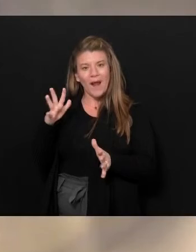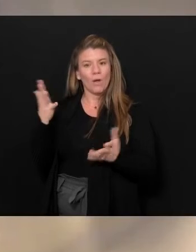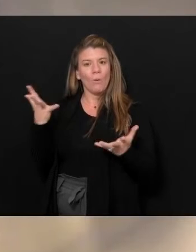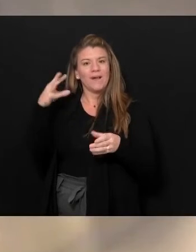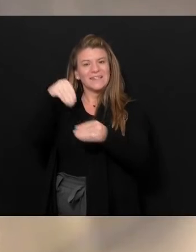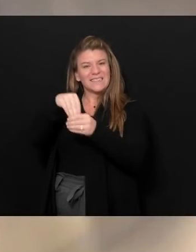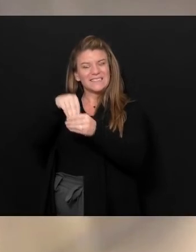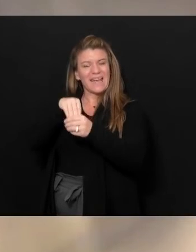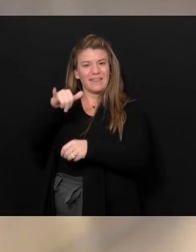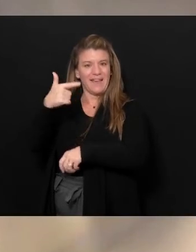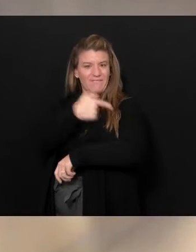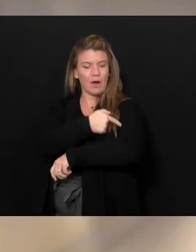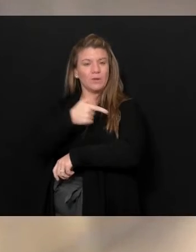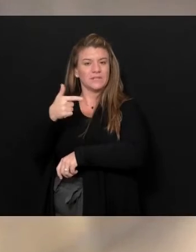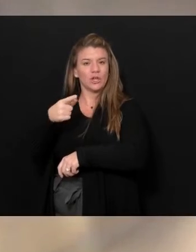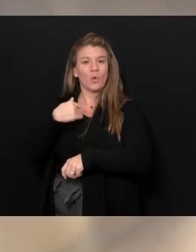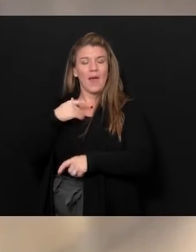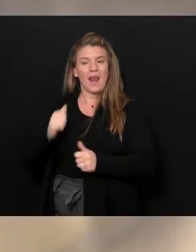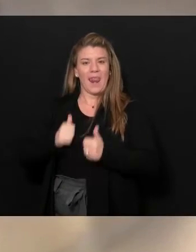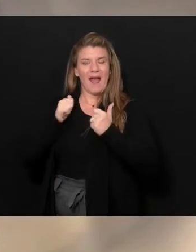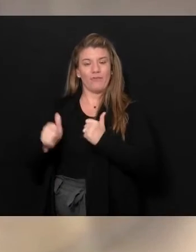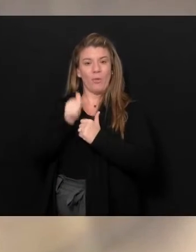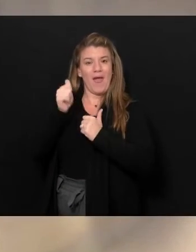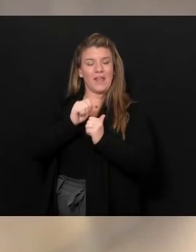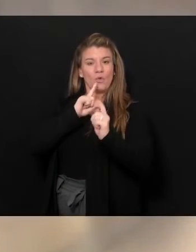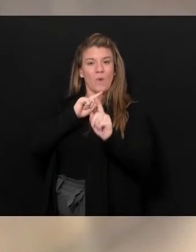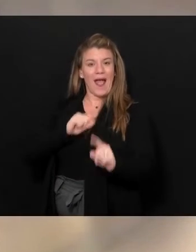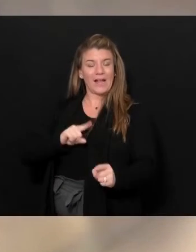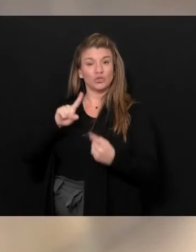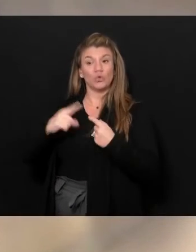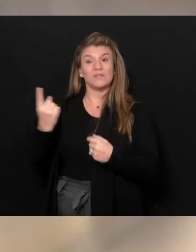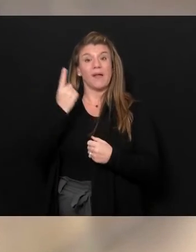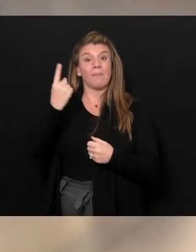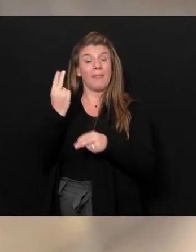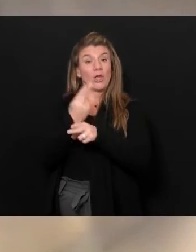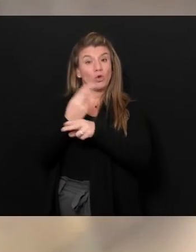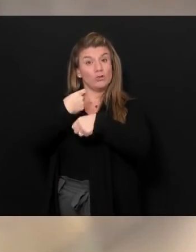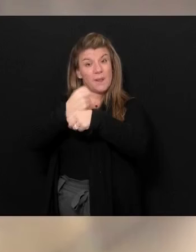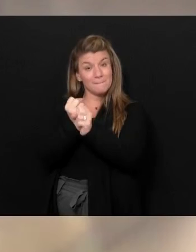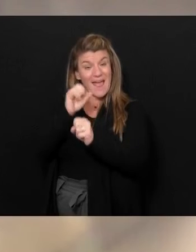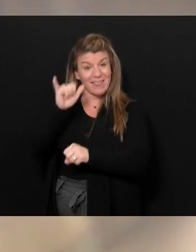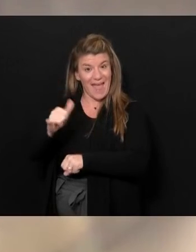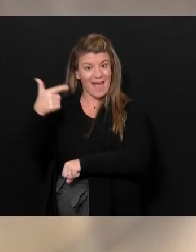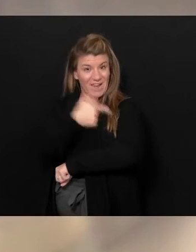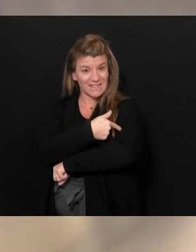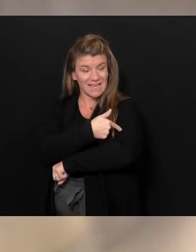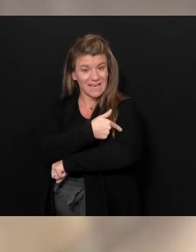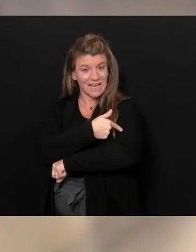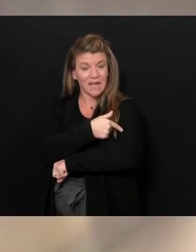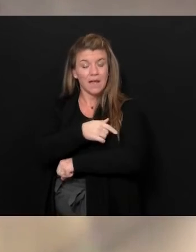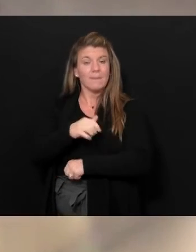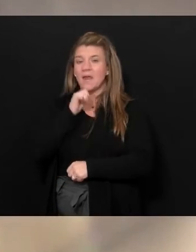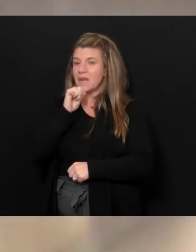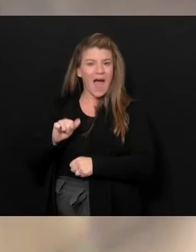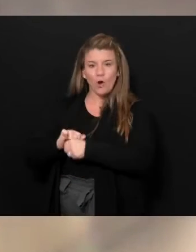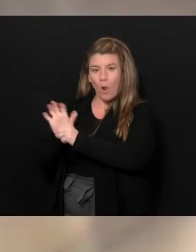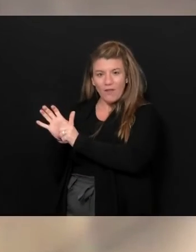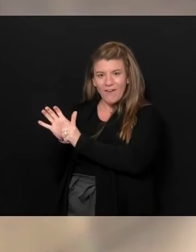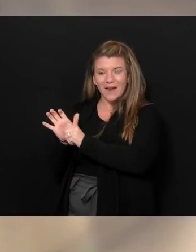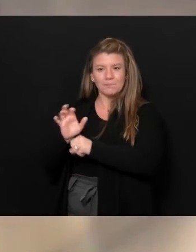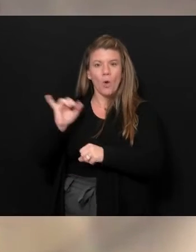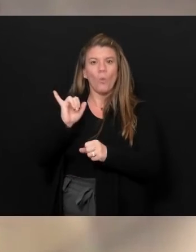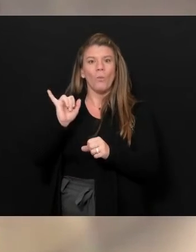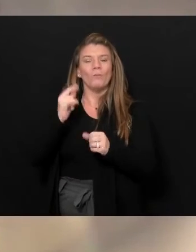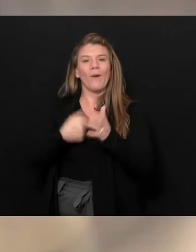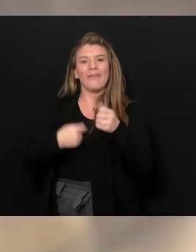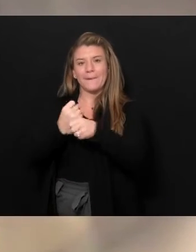had a life-threatening reaction. And if you've had a life-threatening reaction, but not to ingredients in the virus, that still is